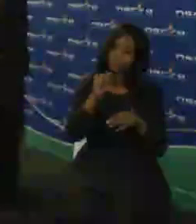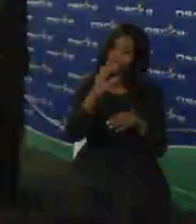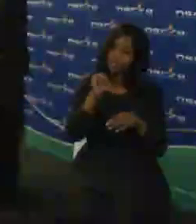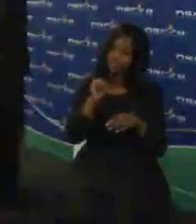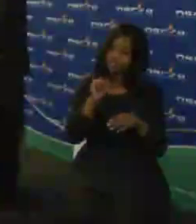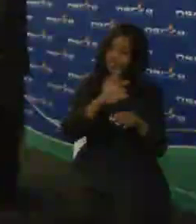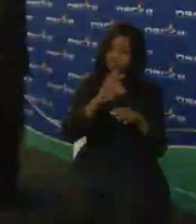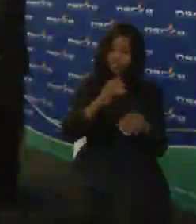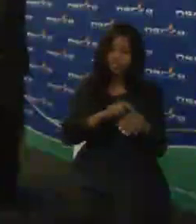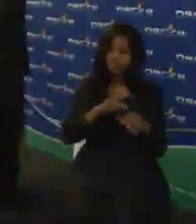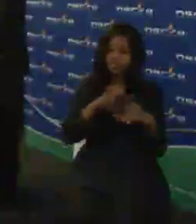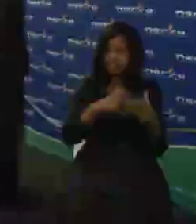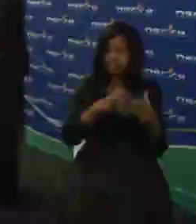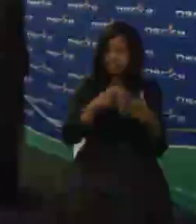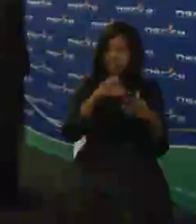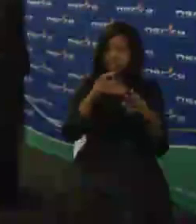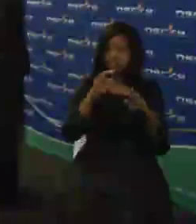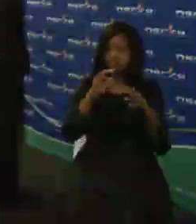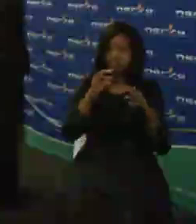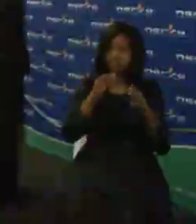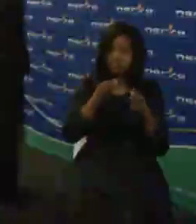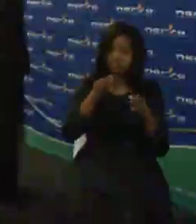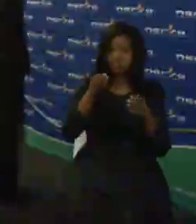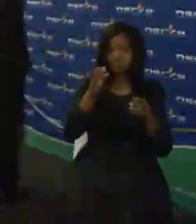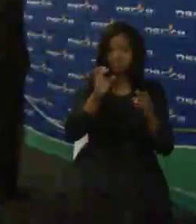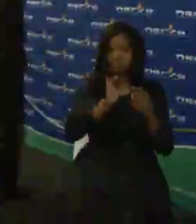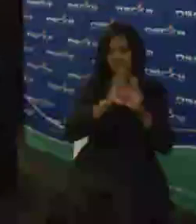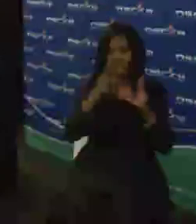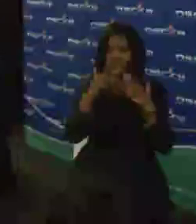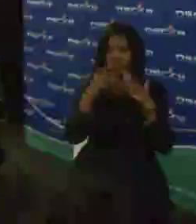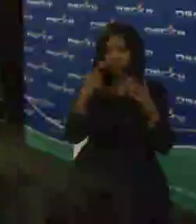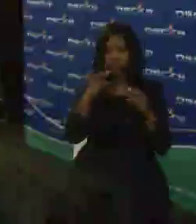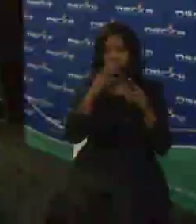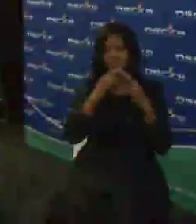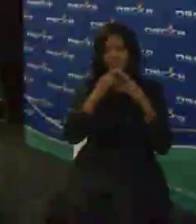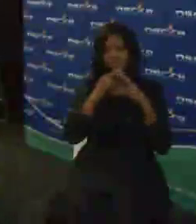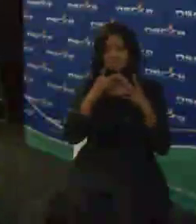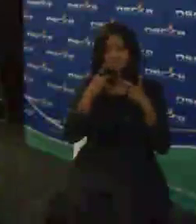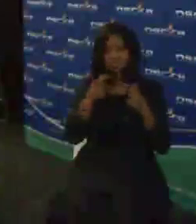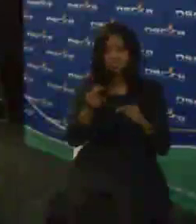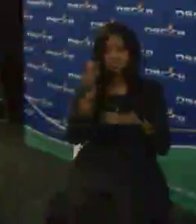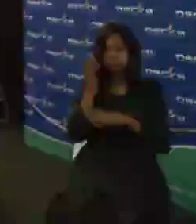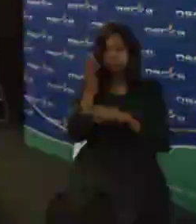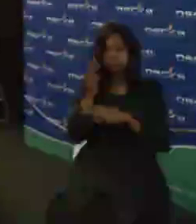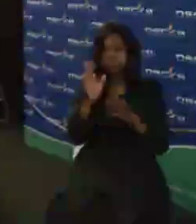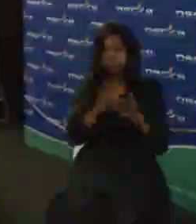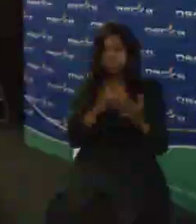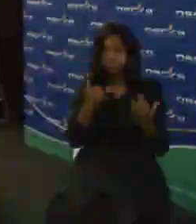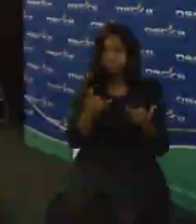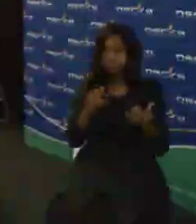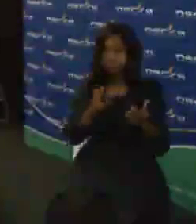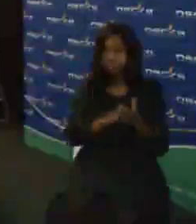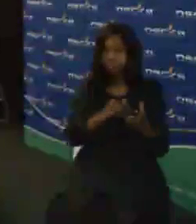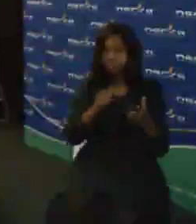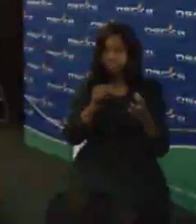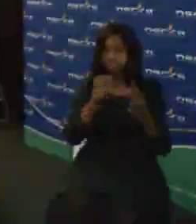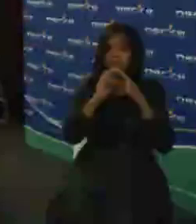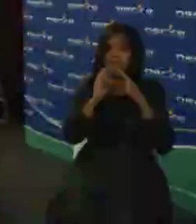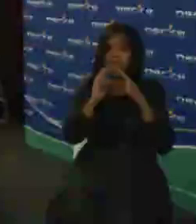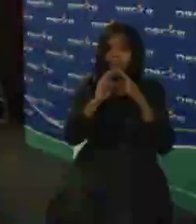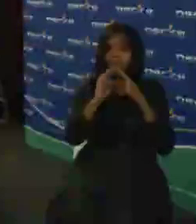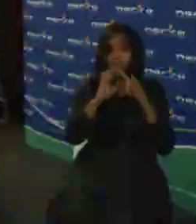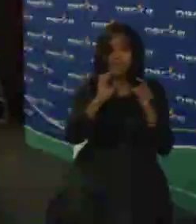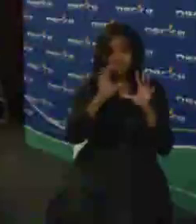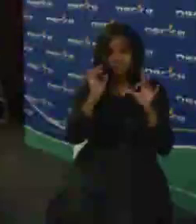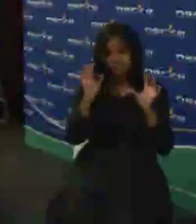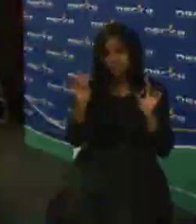further clarification. We thank you for the responses. You've done a presentation yesterday. Today you're just doing the highlights in